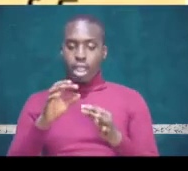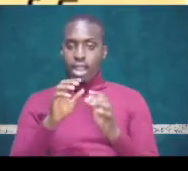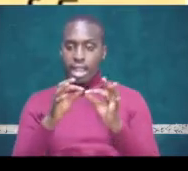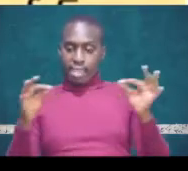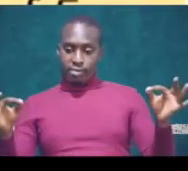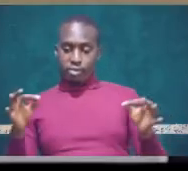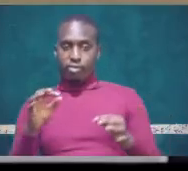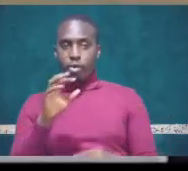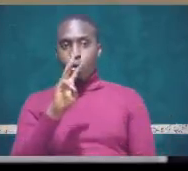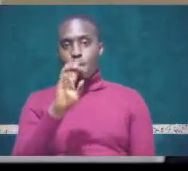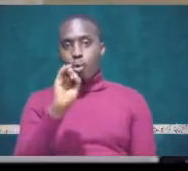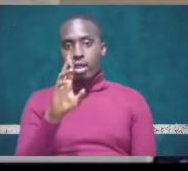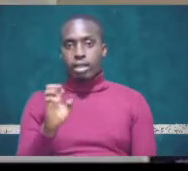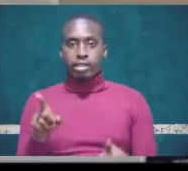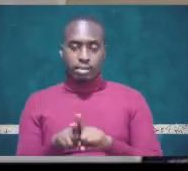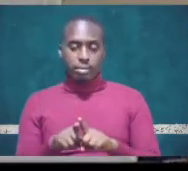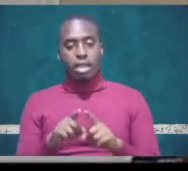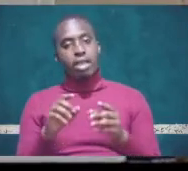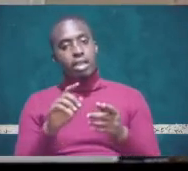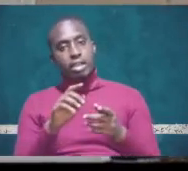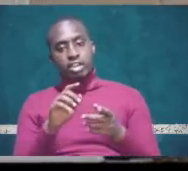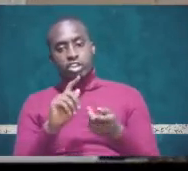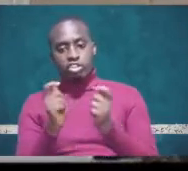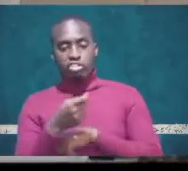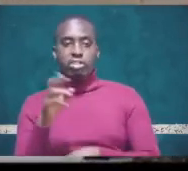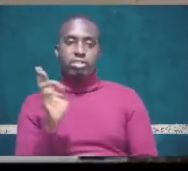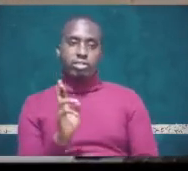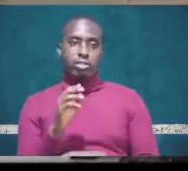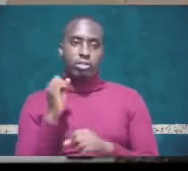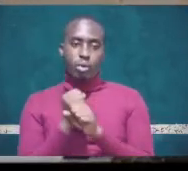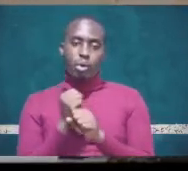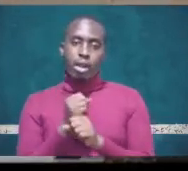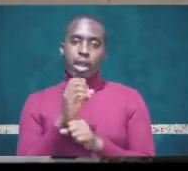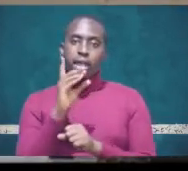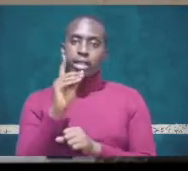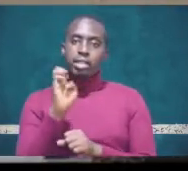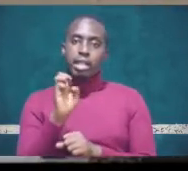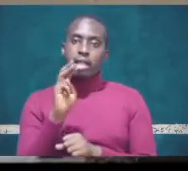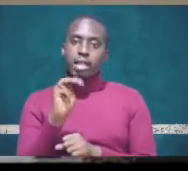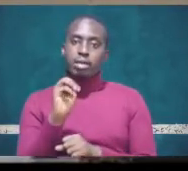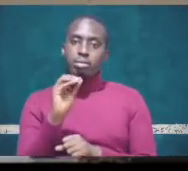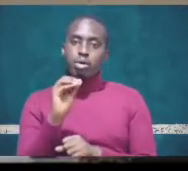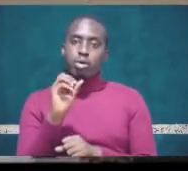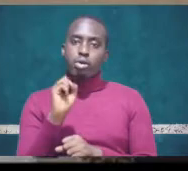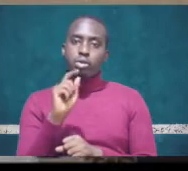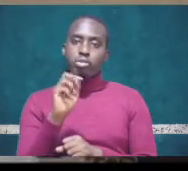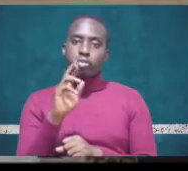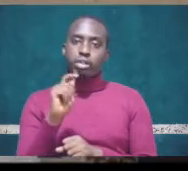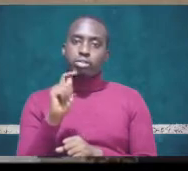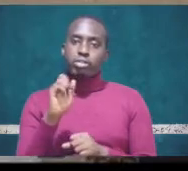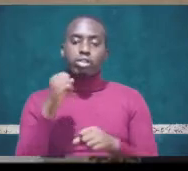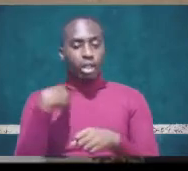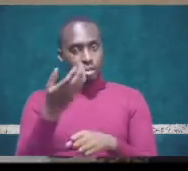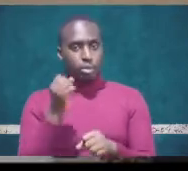the resistance. So we are going now to do a kind of demonstration, and then after we do the example that